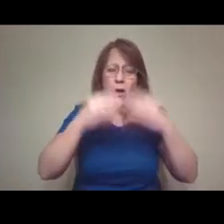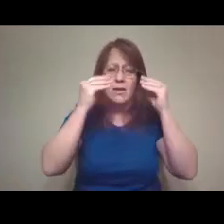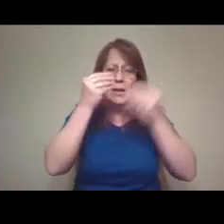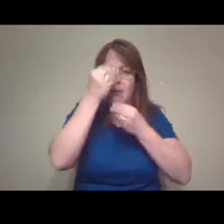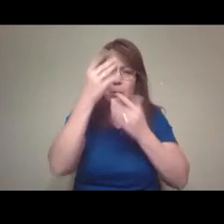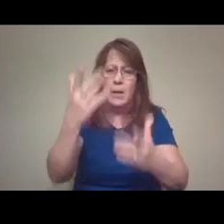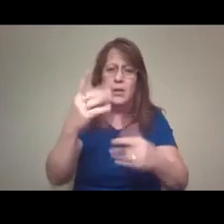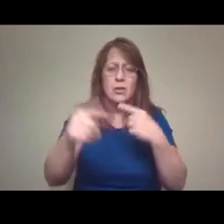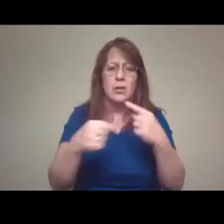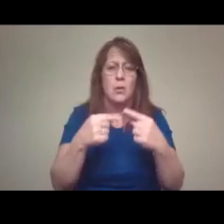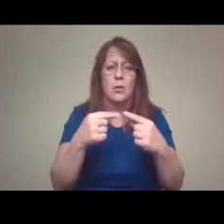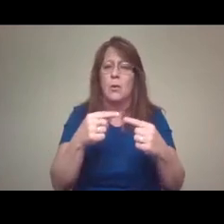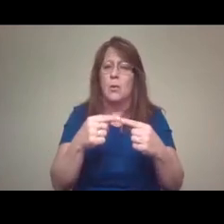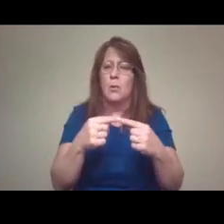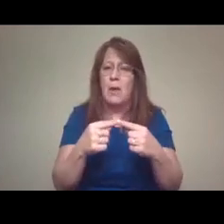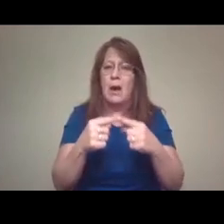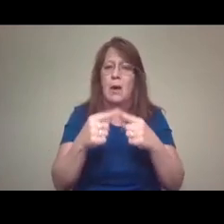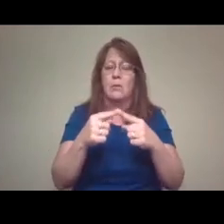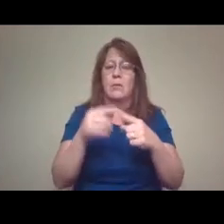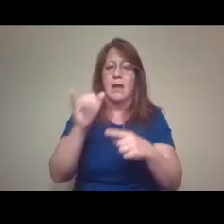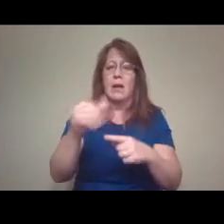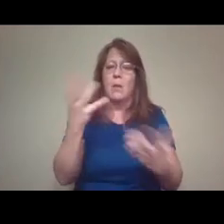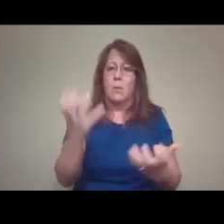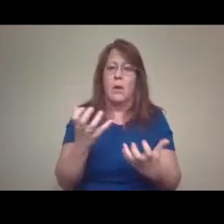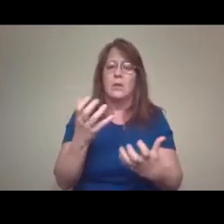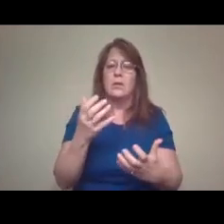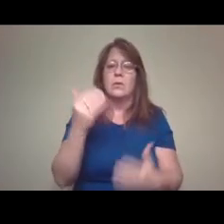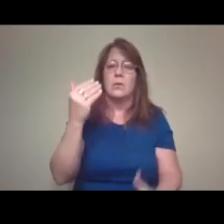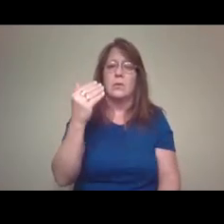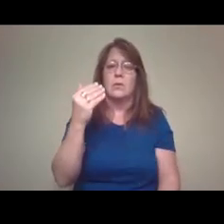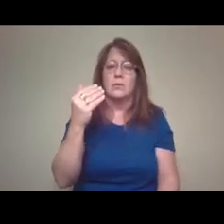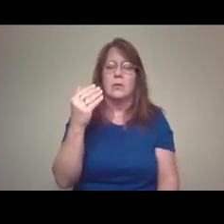experience. And so I do want to acknowledge that. Next slide.